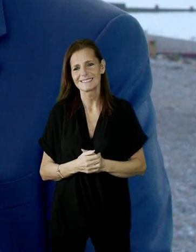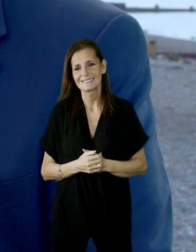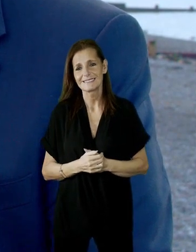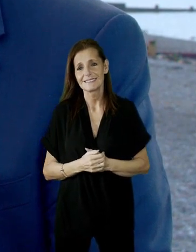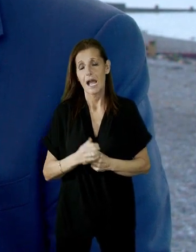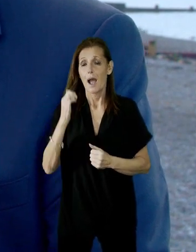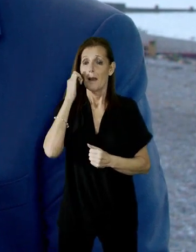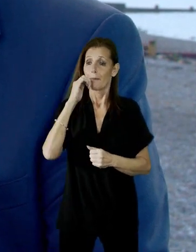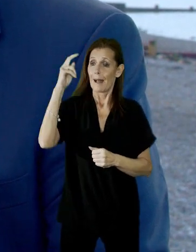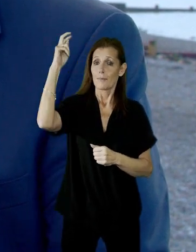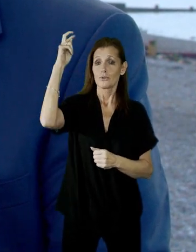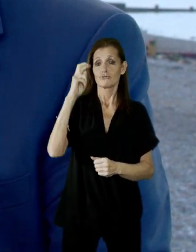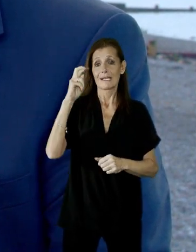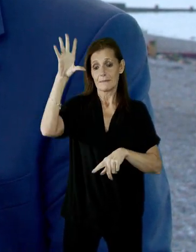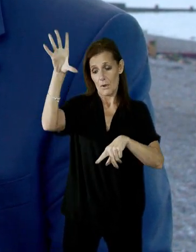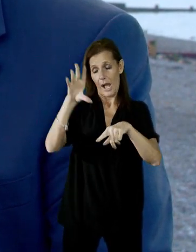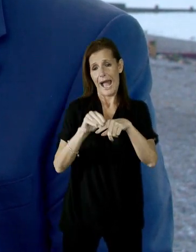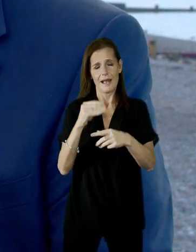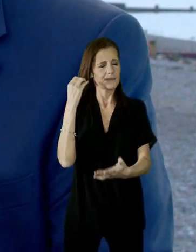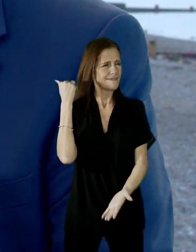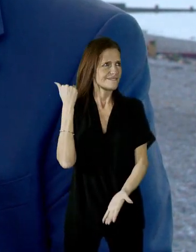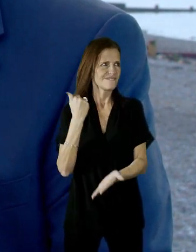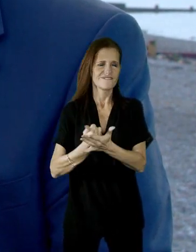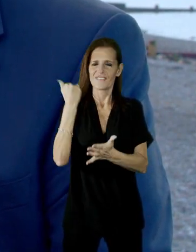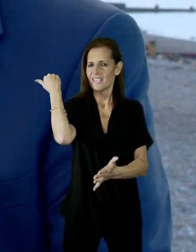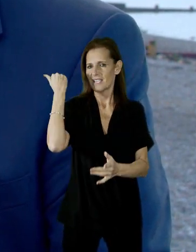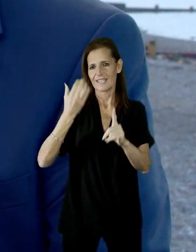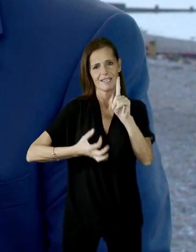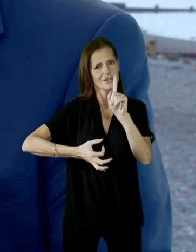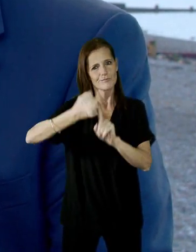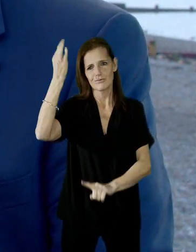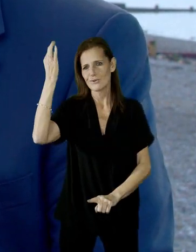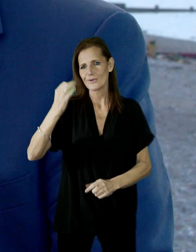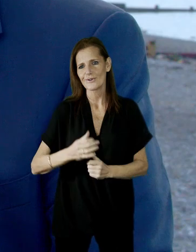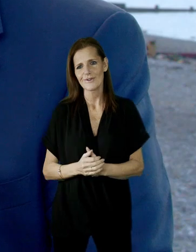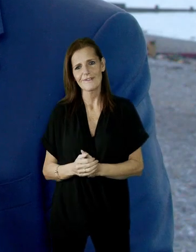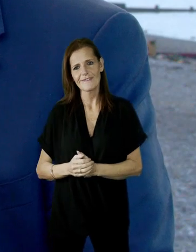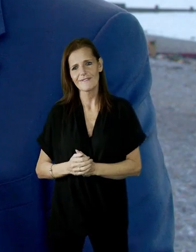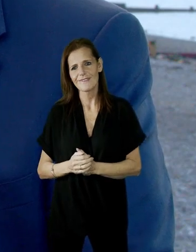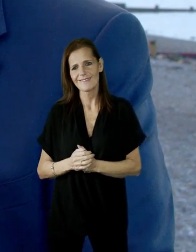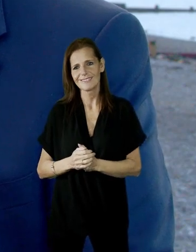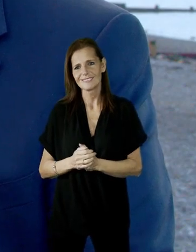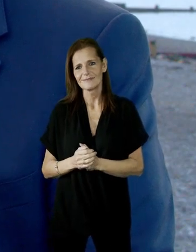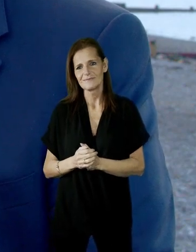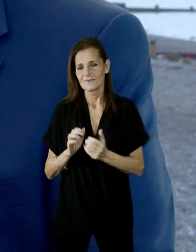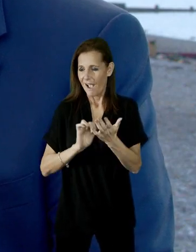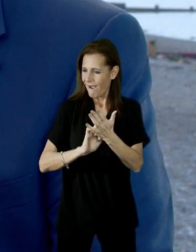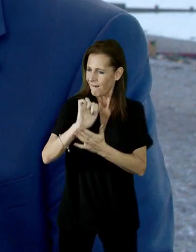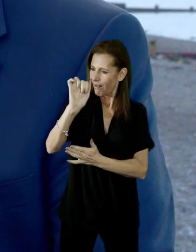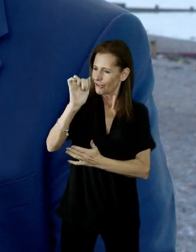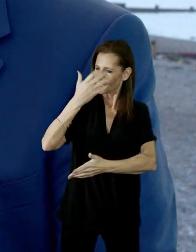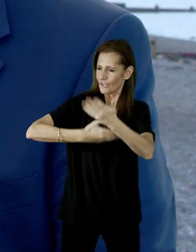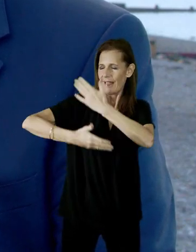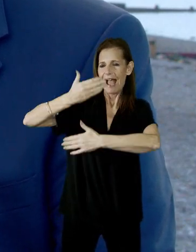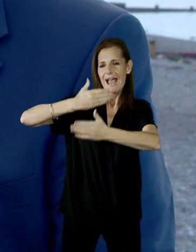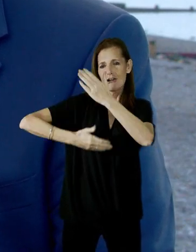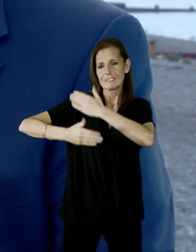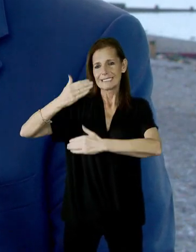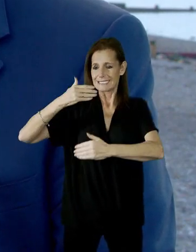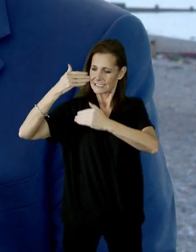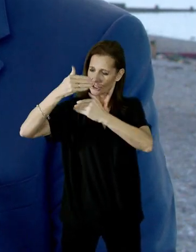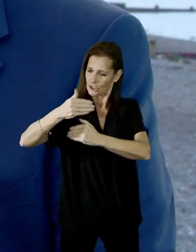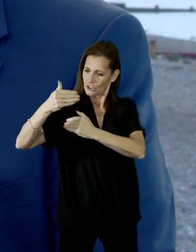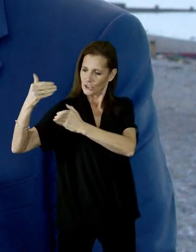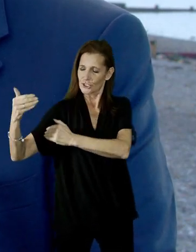app has been greatly improved in the cultural and heritage sections with